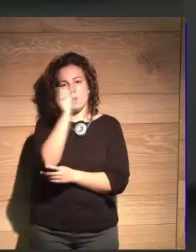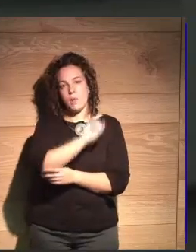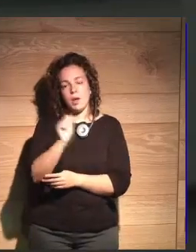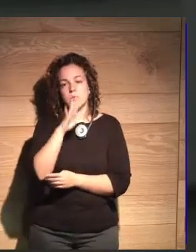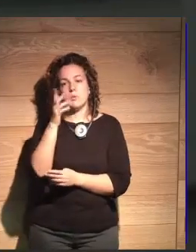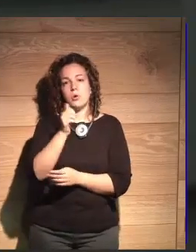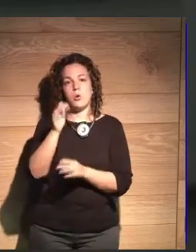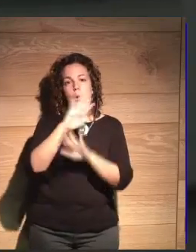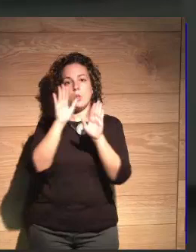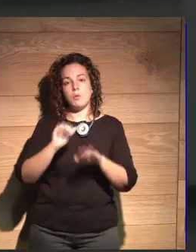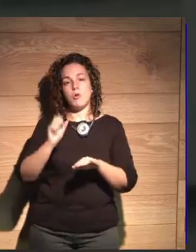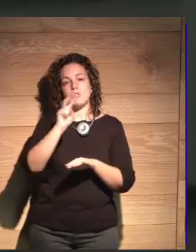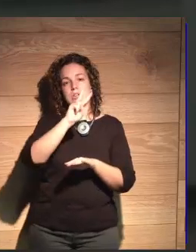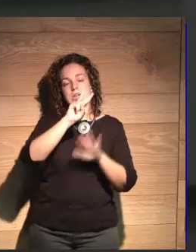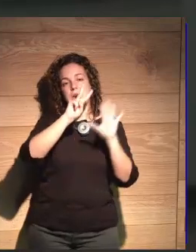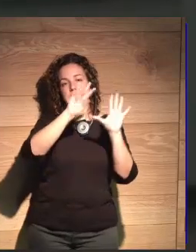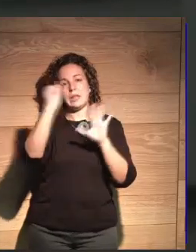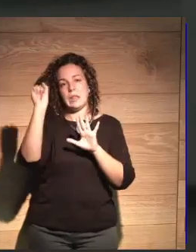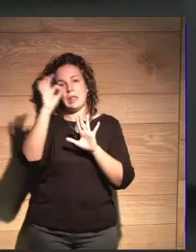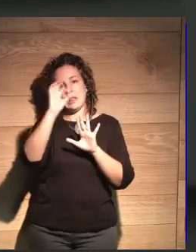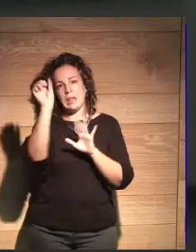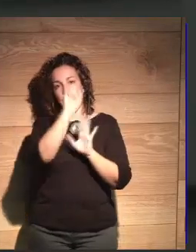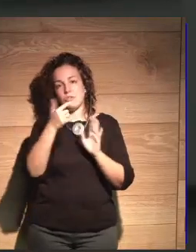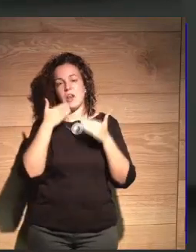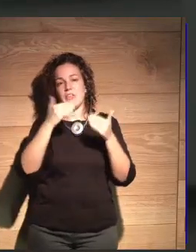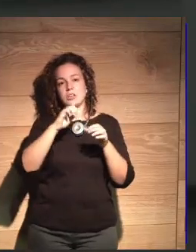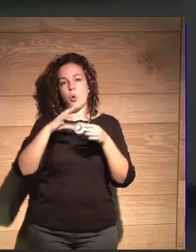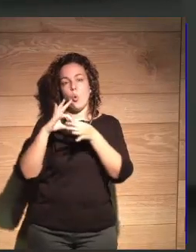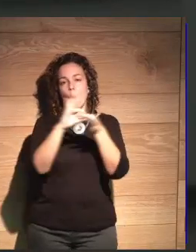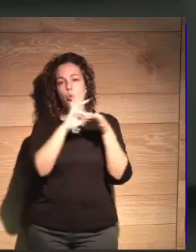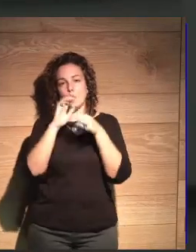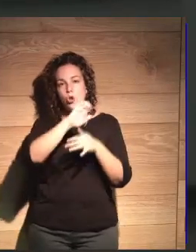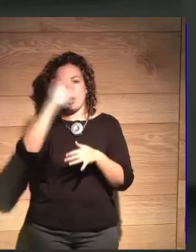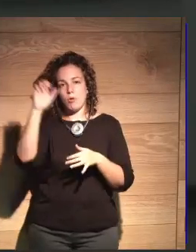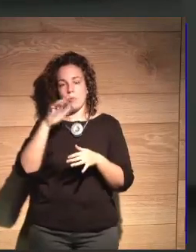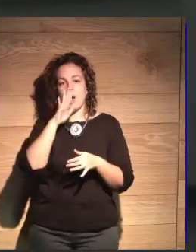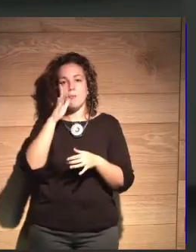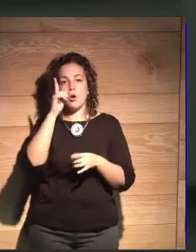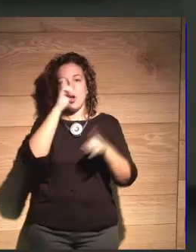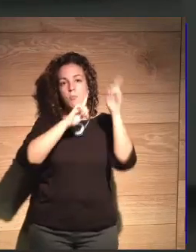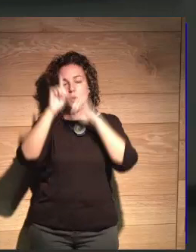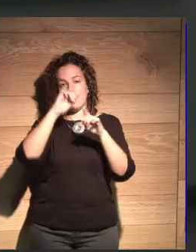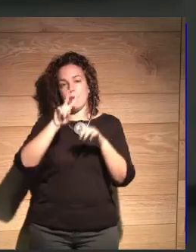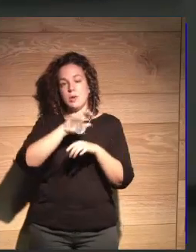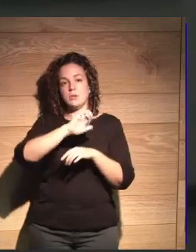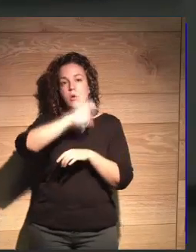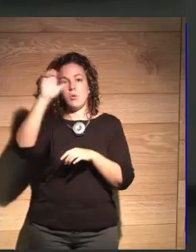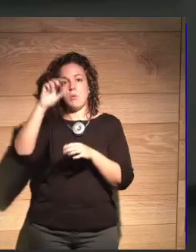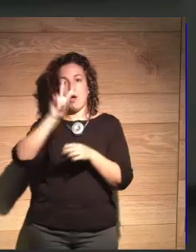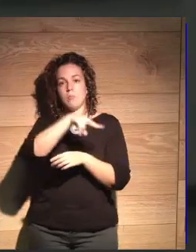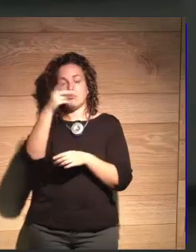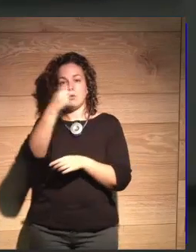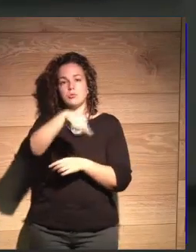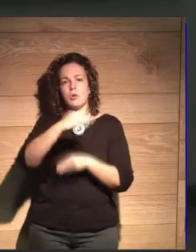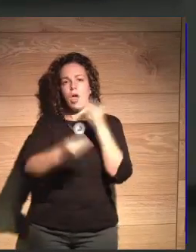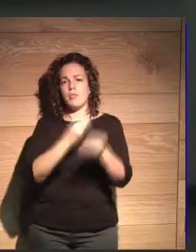years, thanks to the European Union in resolving problems within Europe. But no part of the world has had